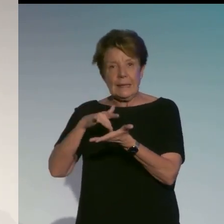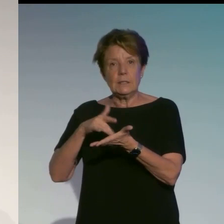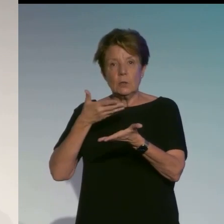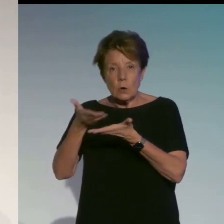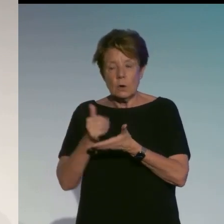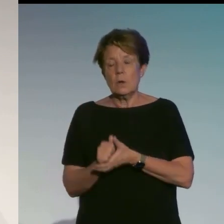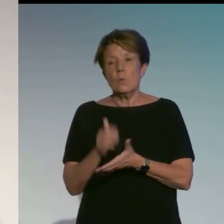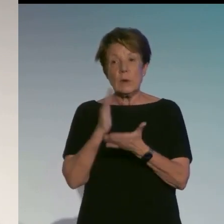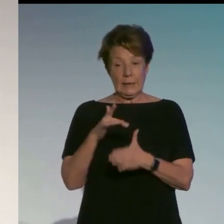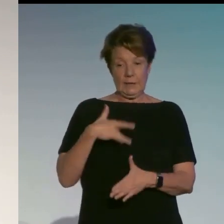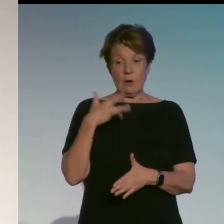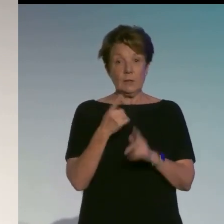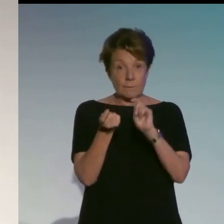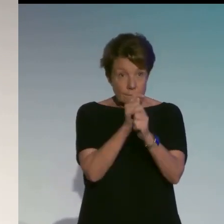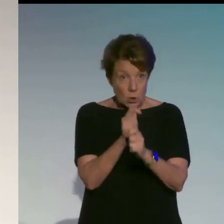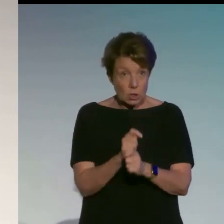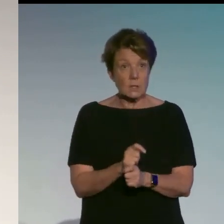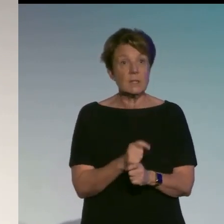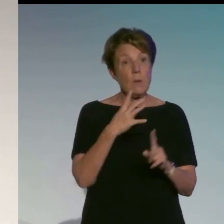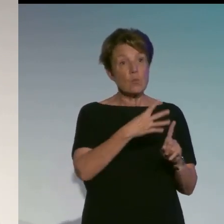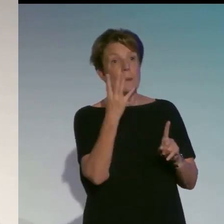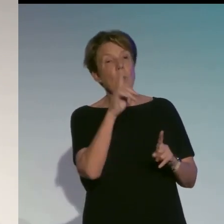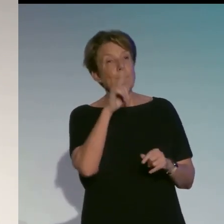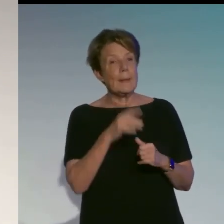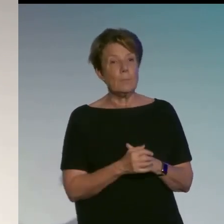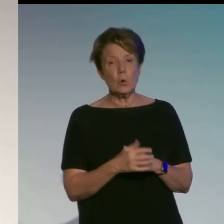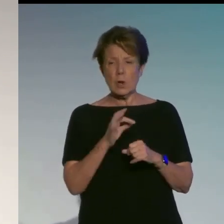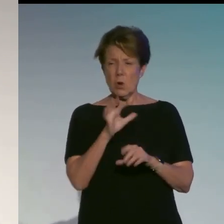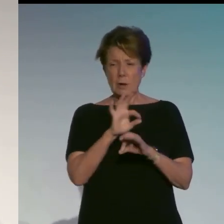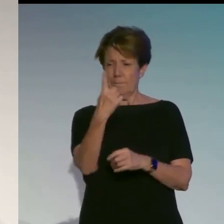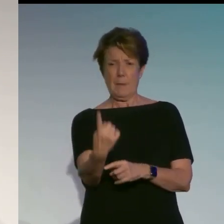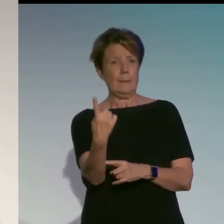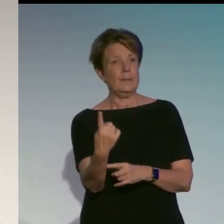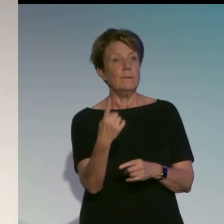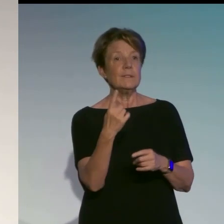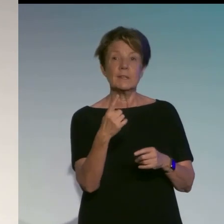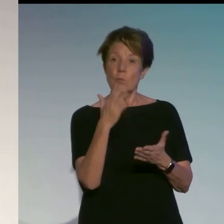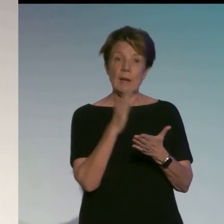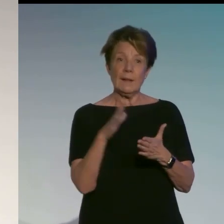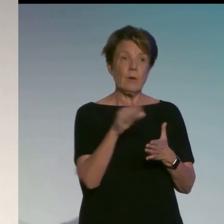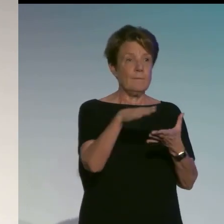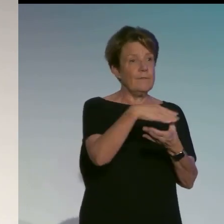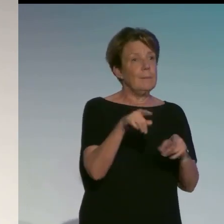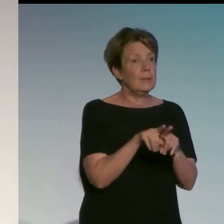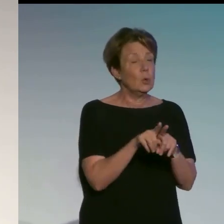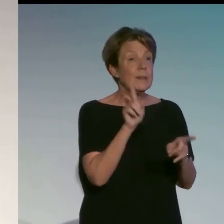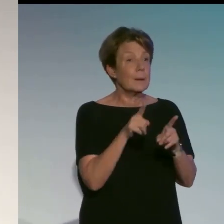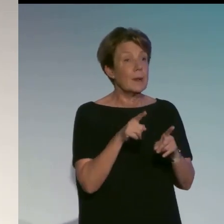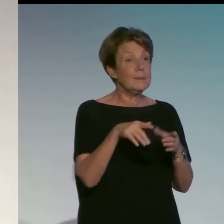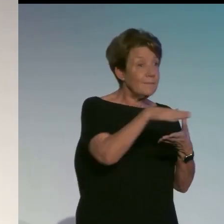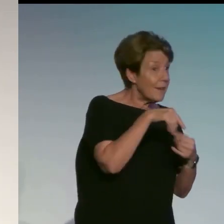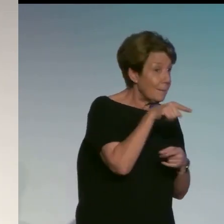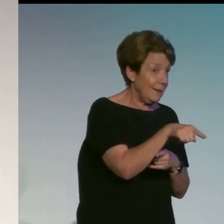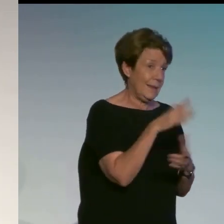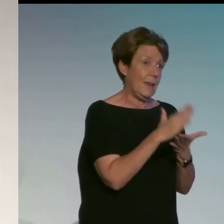that survivors of conversion practices and rainbow people don't exist in isolation. They come from families as well, and sometimes it's actually their